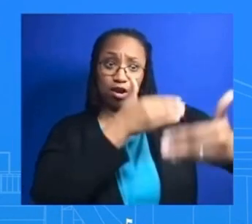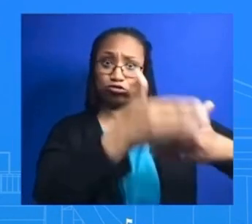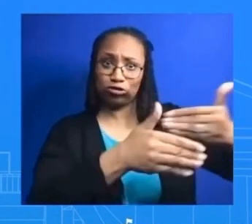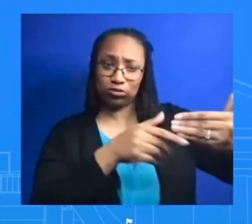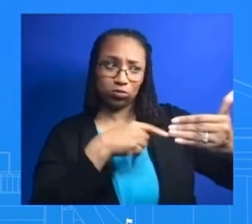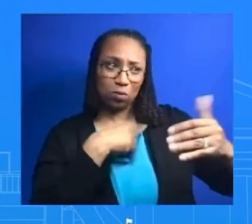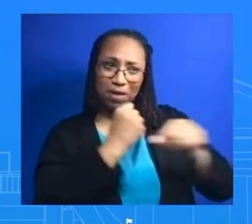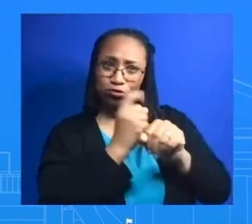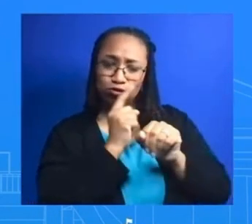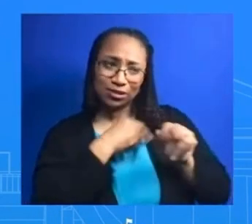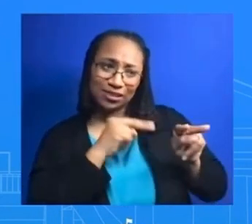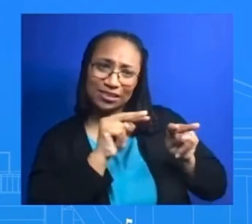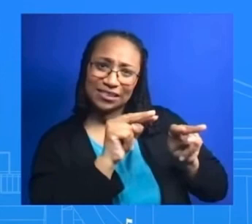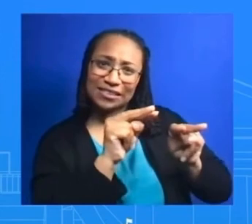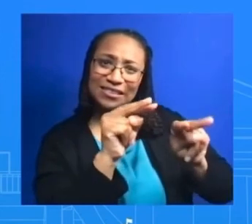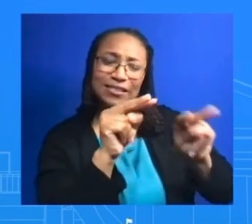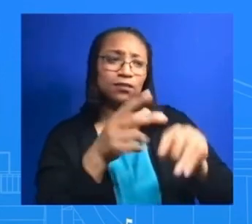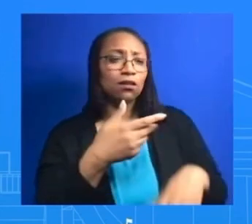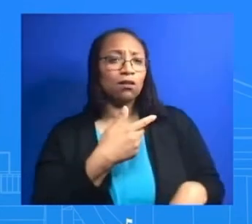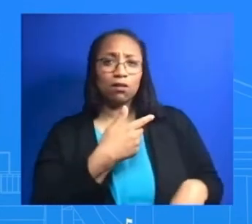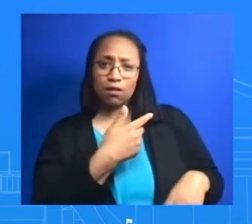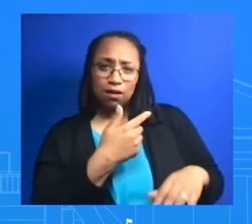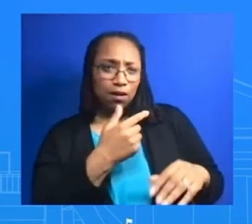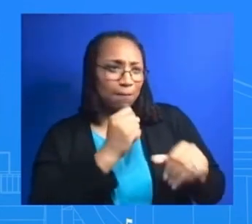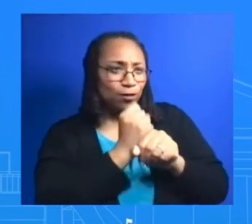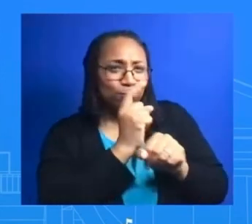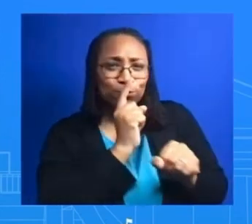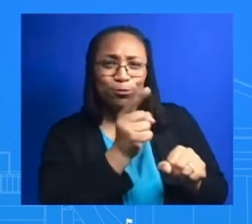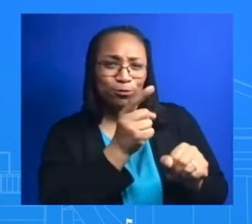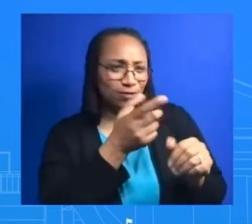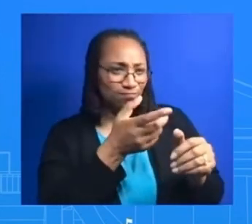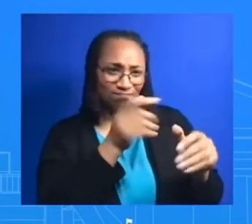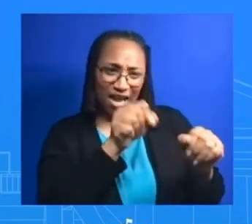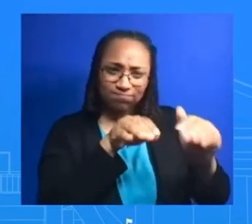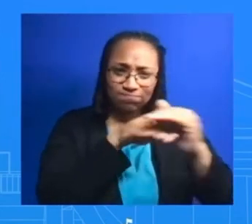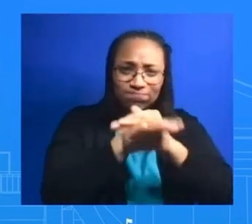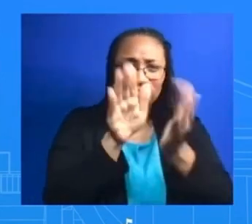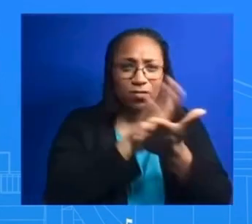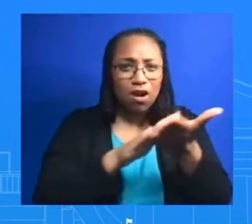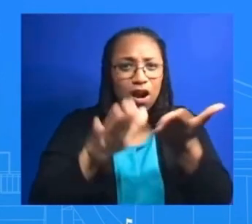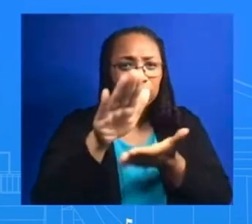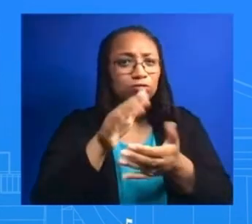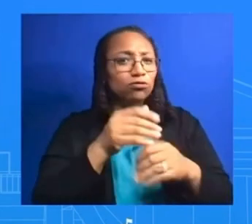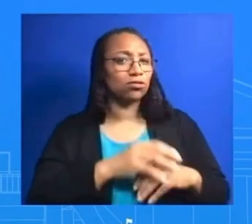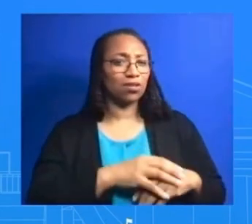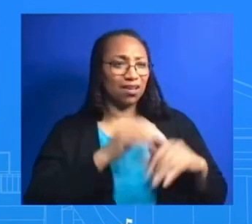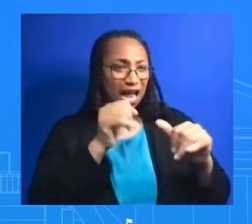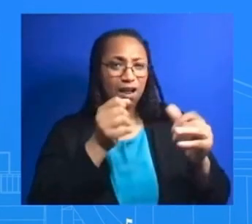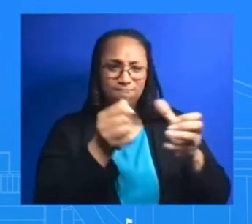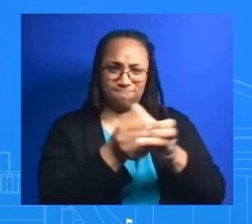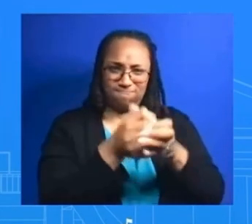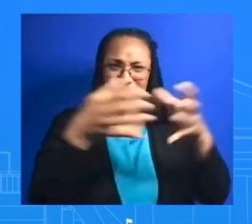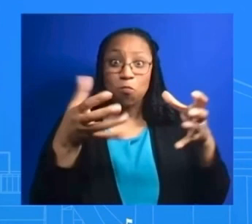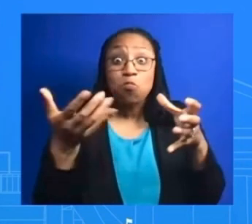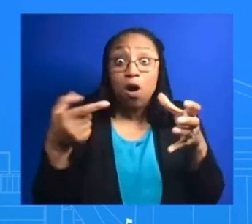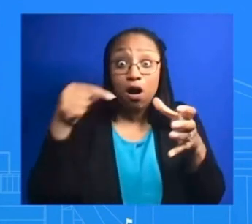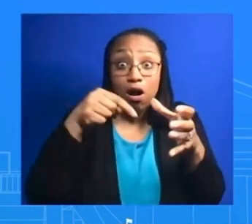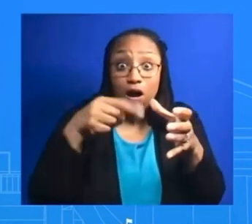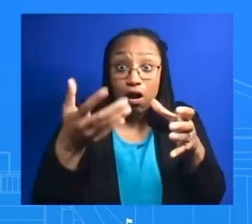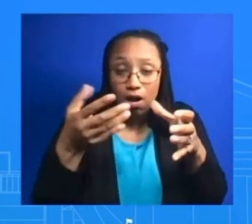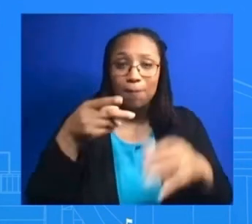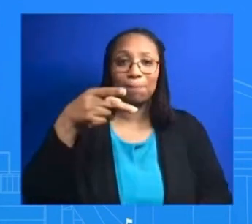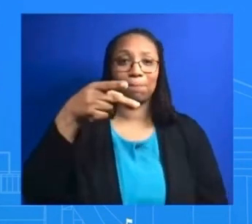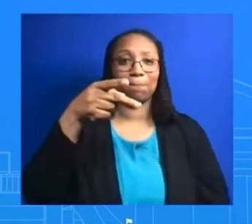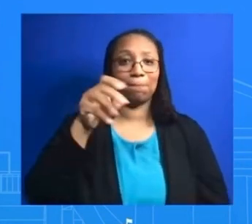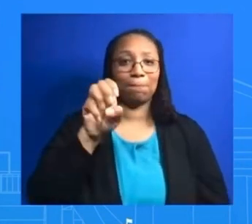college in addition to increasing Pell Grants. To date, we've approved more than $66 billion in targeted loan